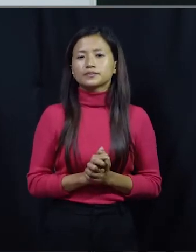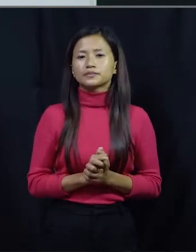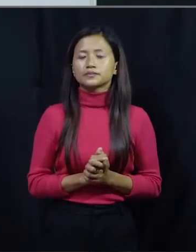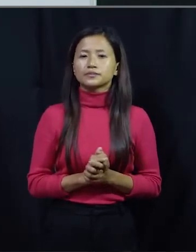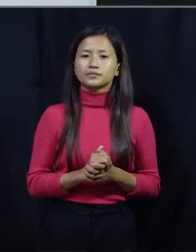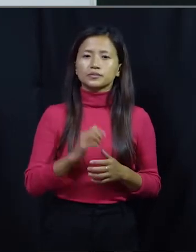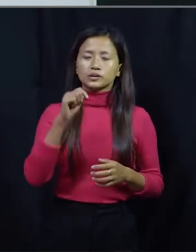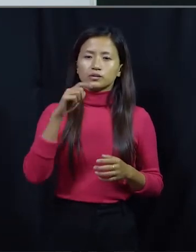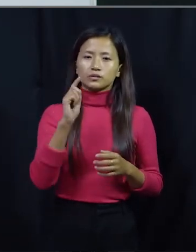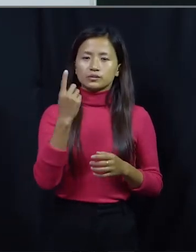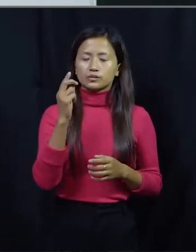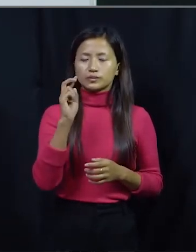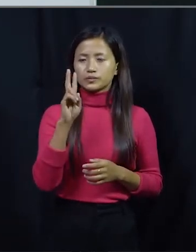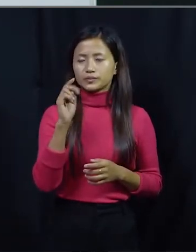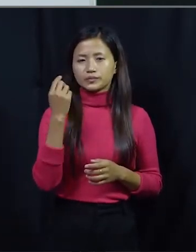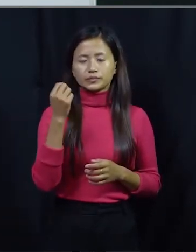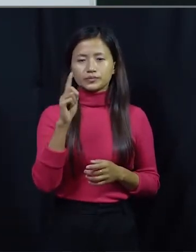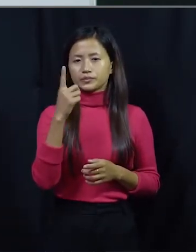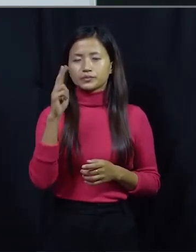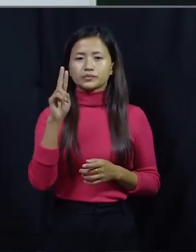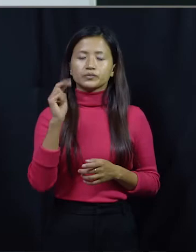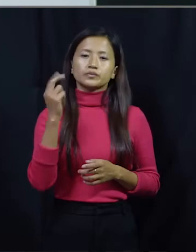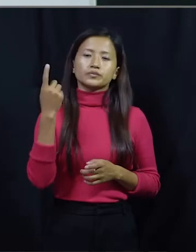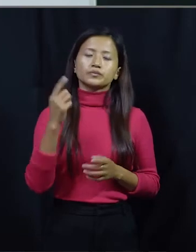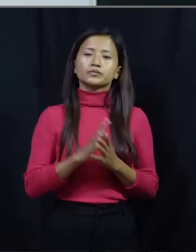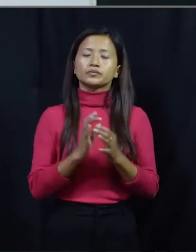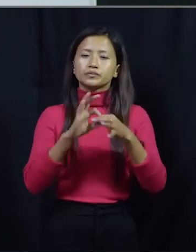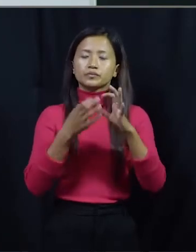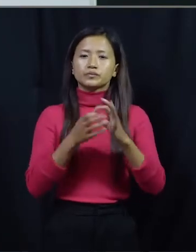This is 1 to 1 relation. Suppose if you have